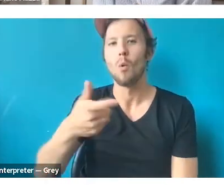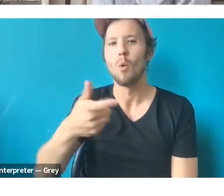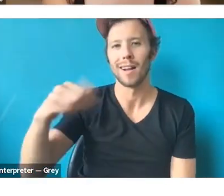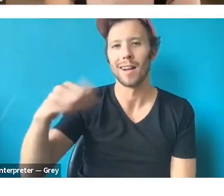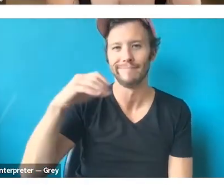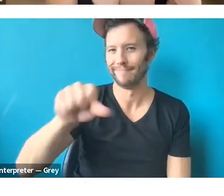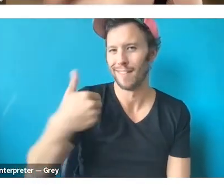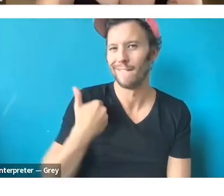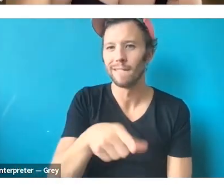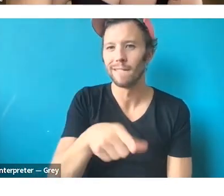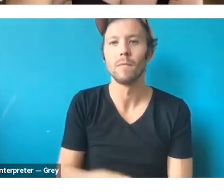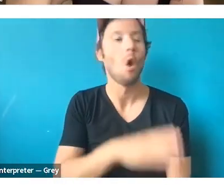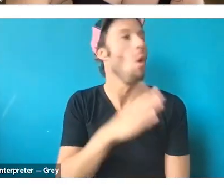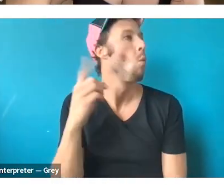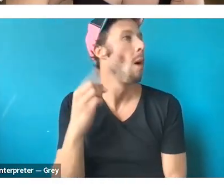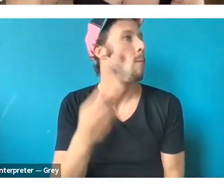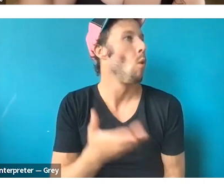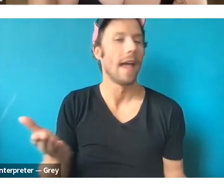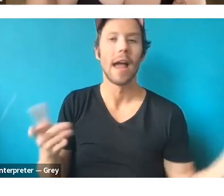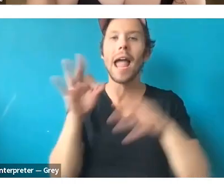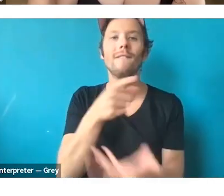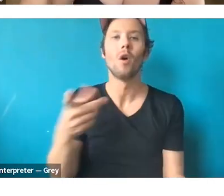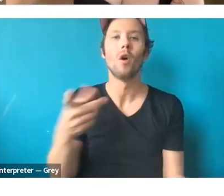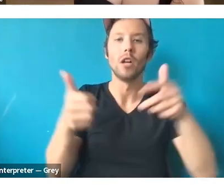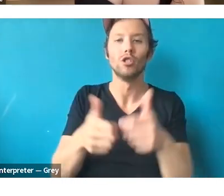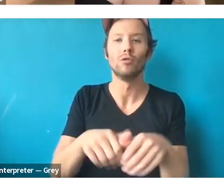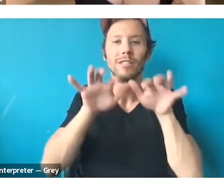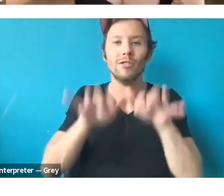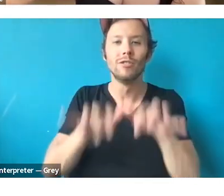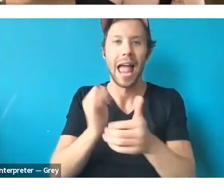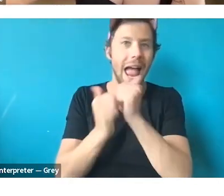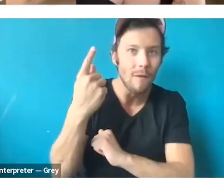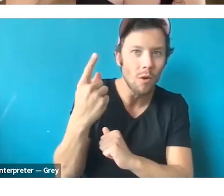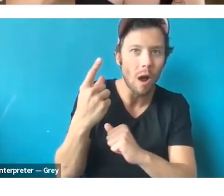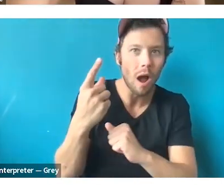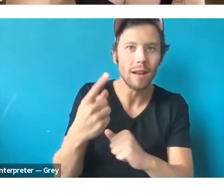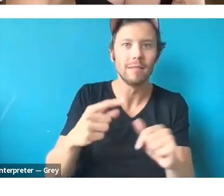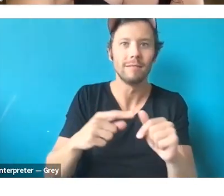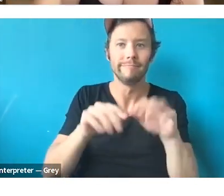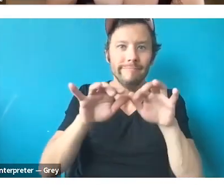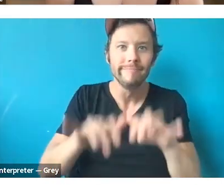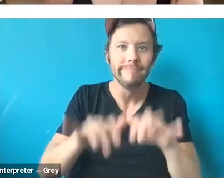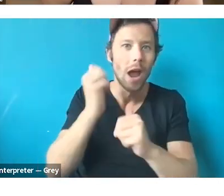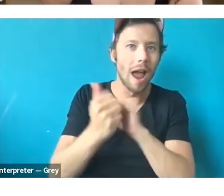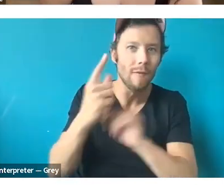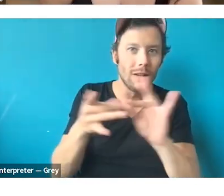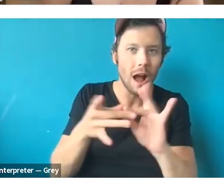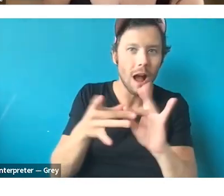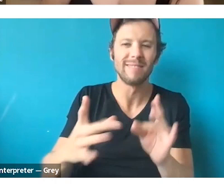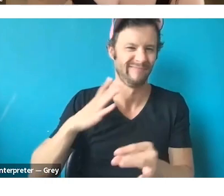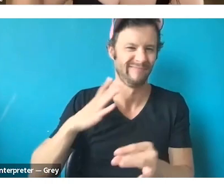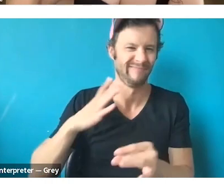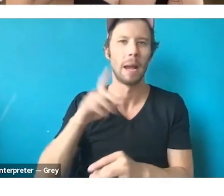well. One more housekeeping. If you want to text everyone on the chat, you have to click everyone on your little drop-down menu. I'm noticing,